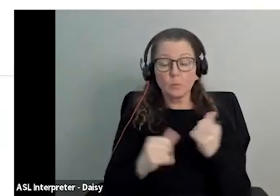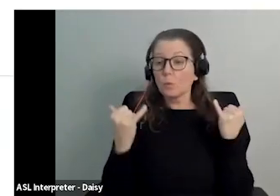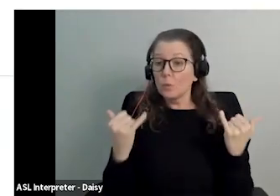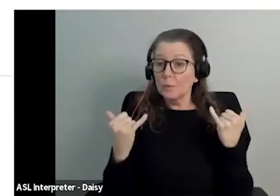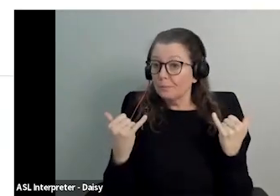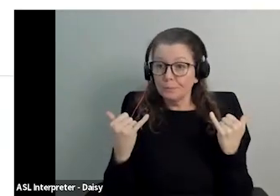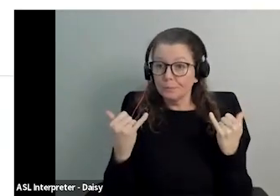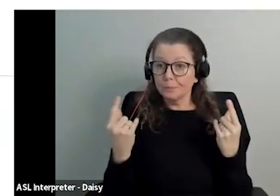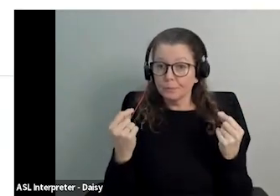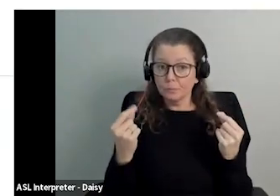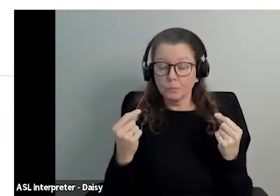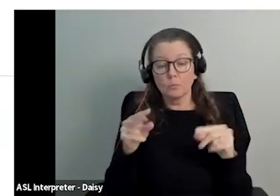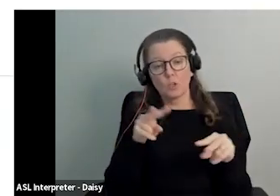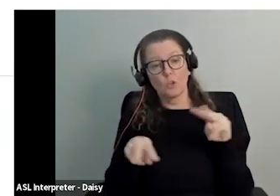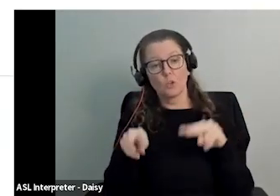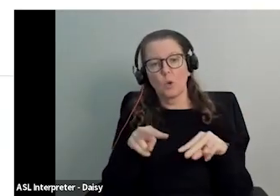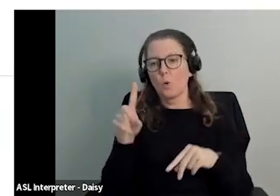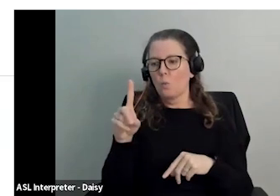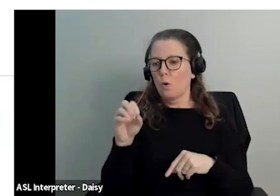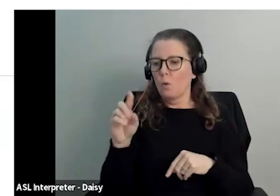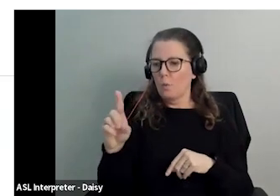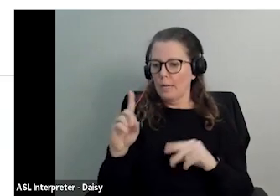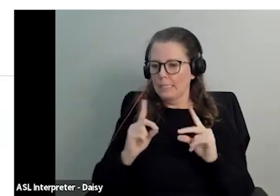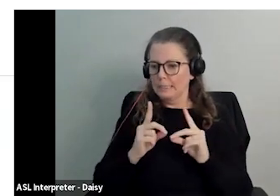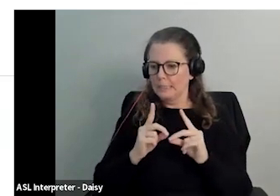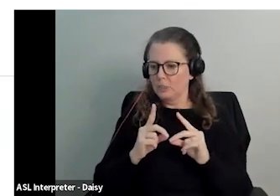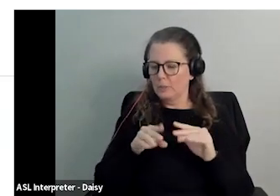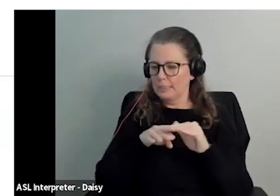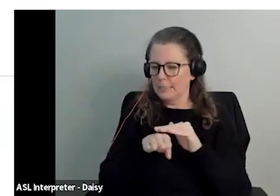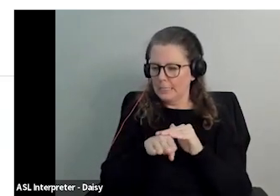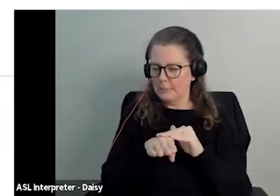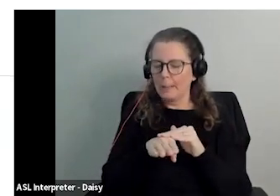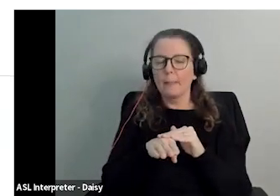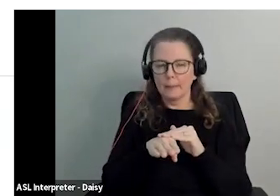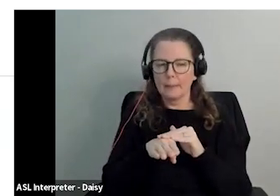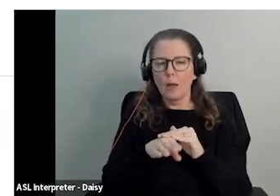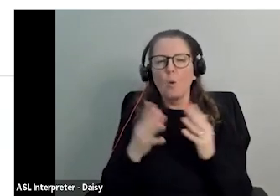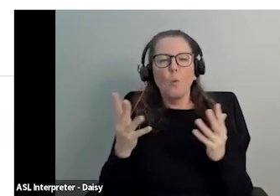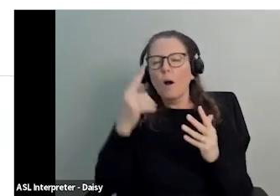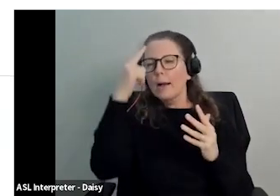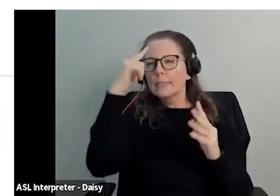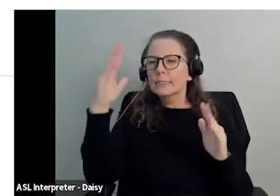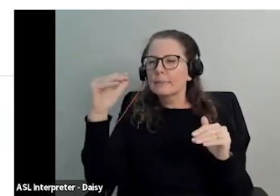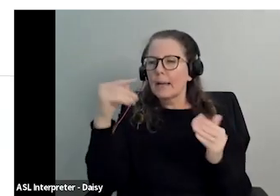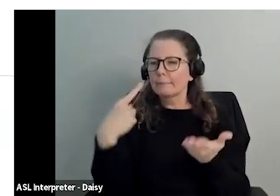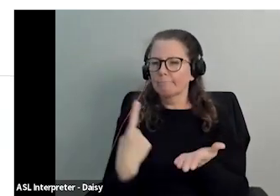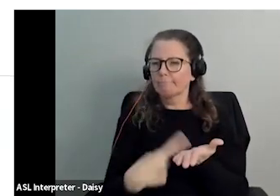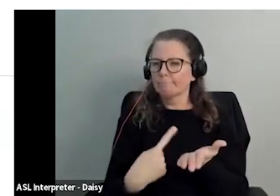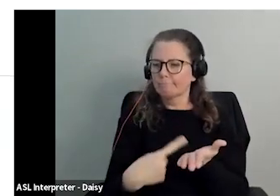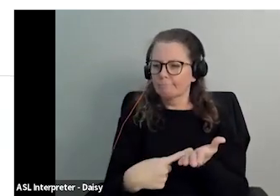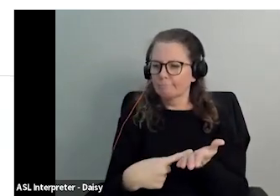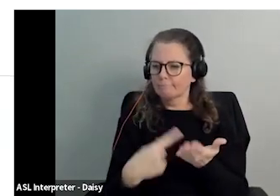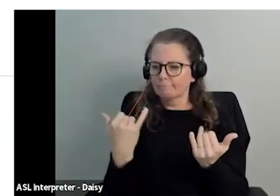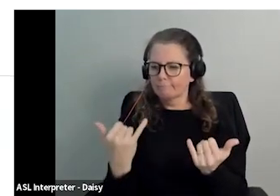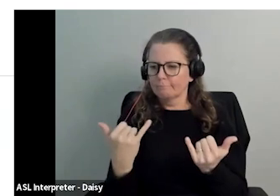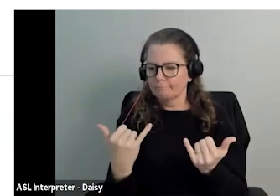here at Digital Accessibility 101, just to kind of give you what to expect in terms of what we're going to talk about, in terms